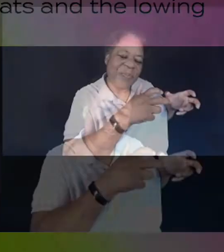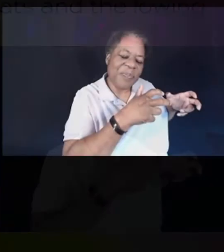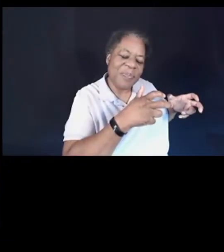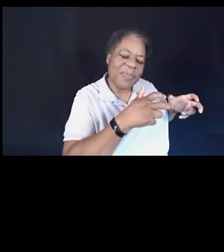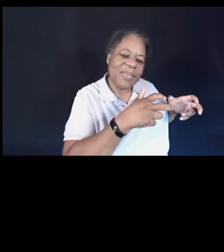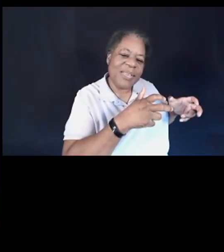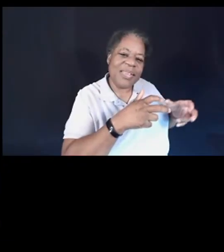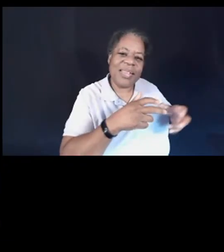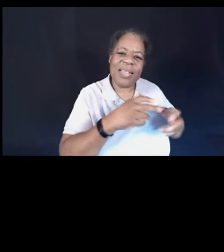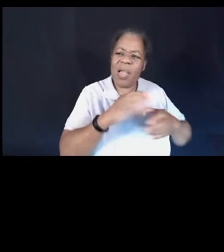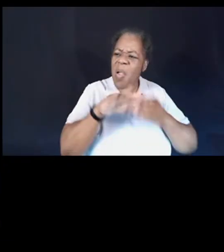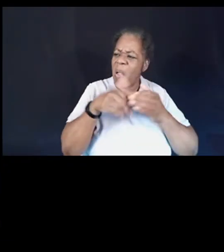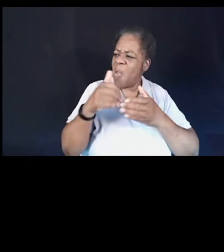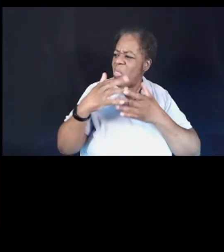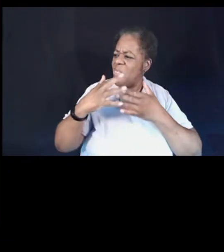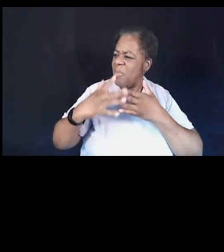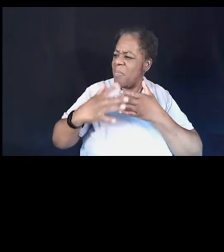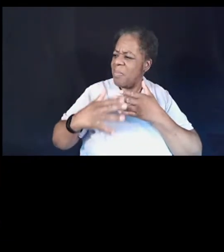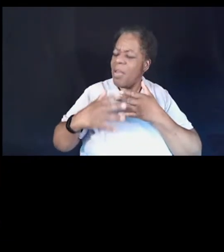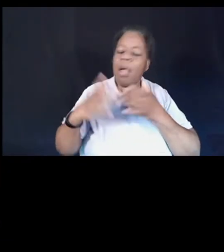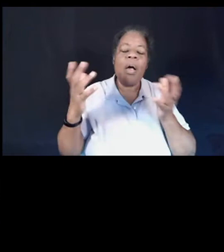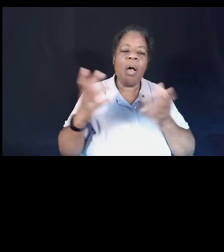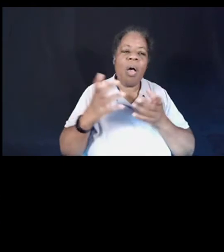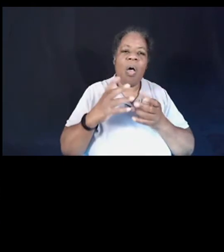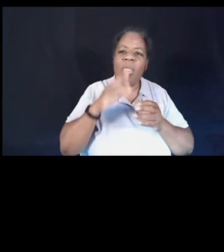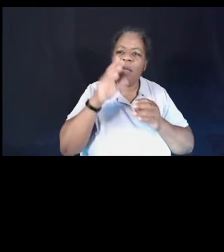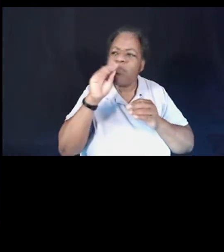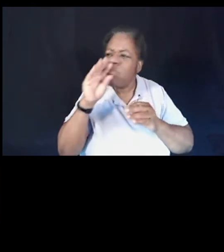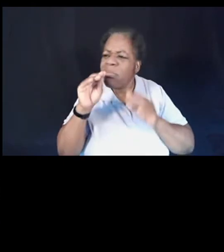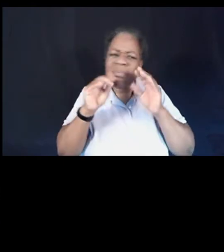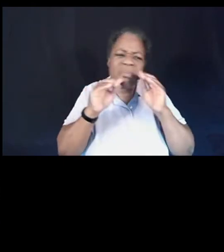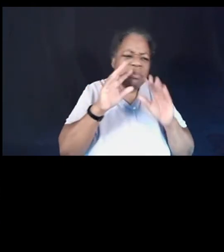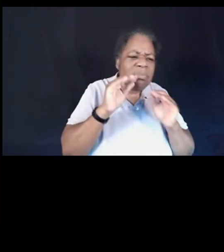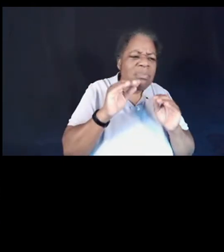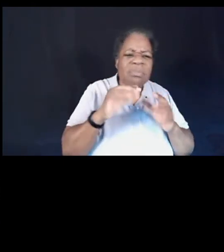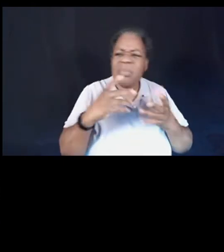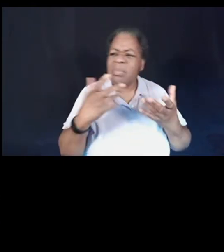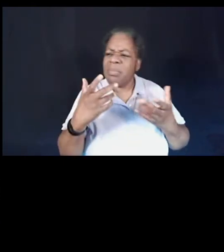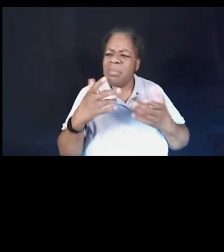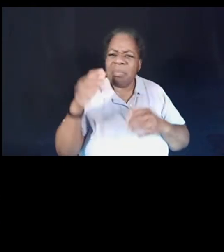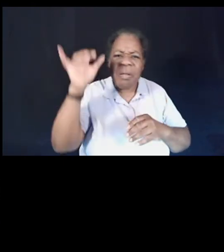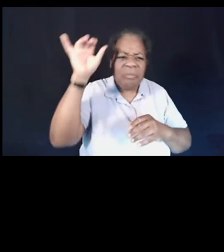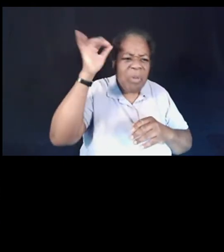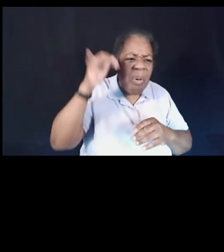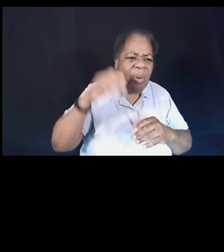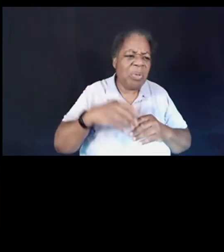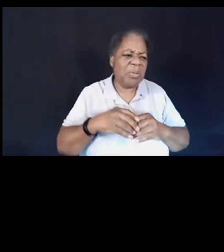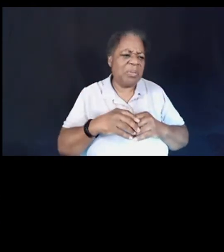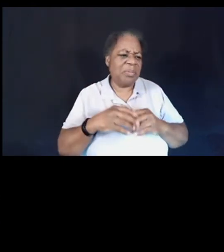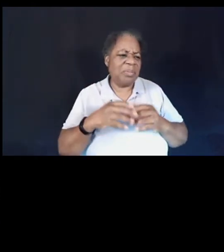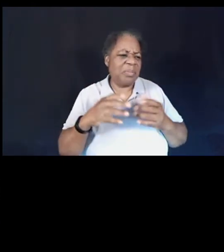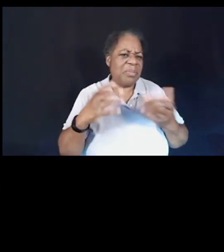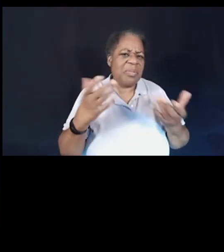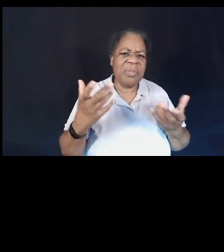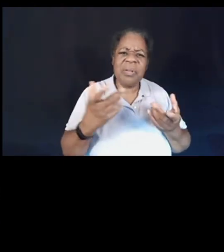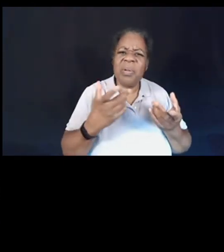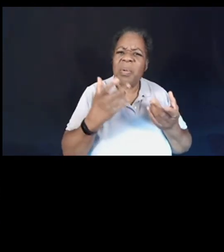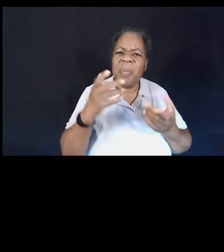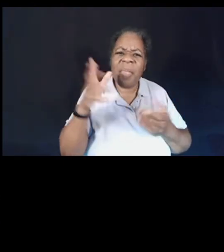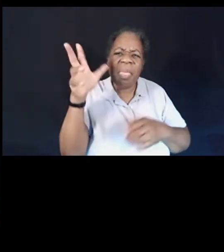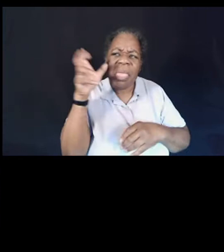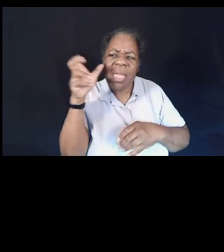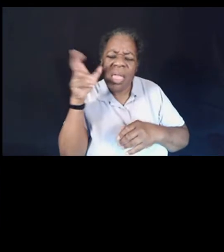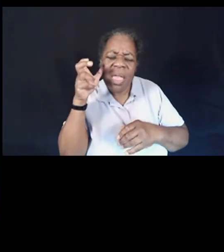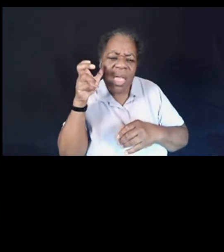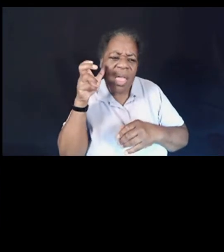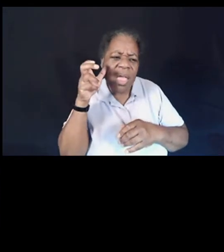the bleating of sheep and goats and the lowing of cattle I hear?" Ooh. So what does Saul do when